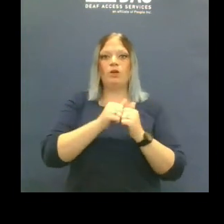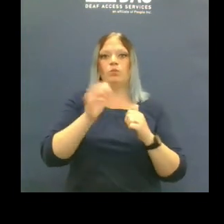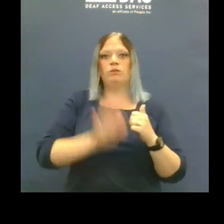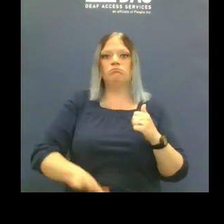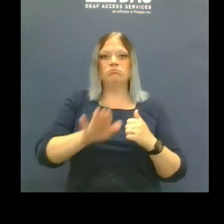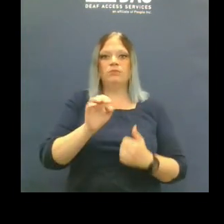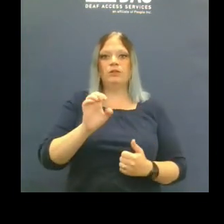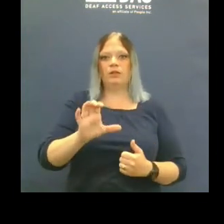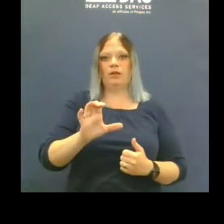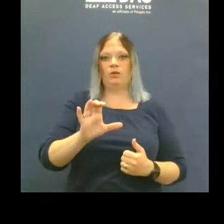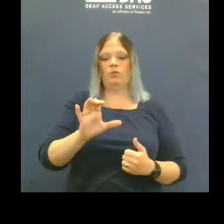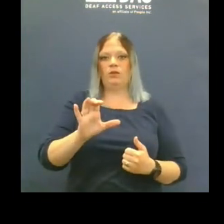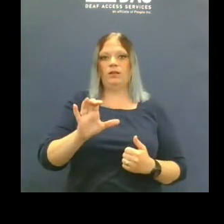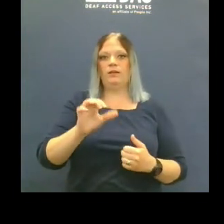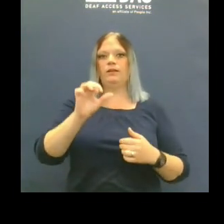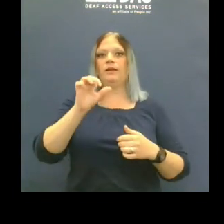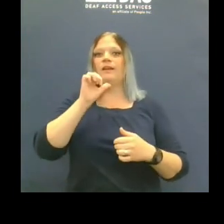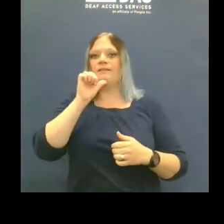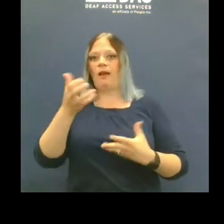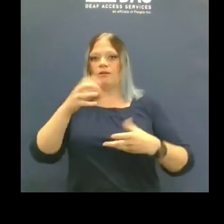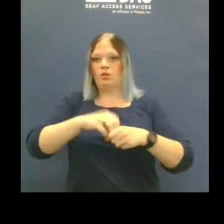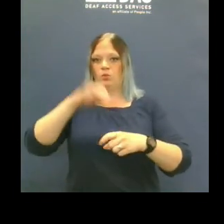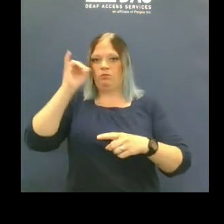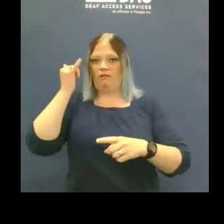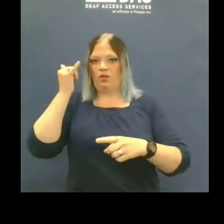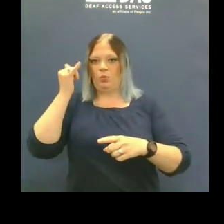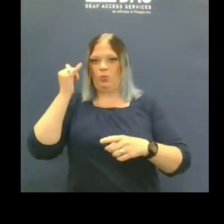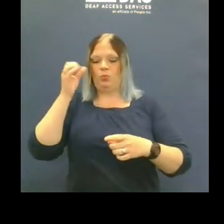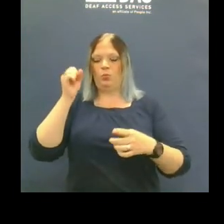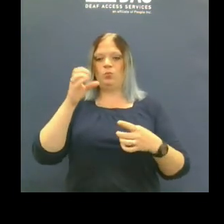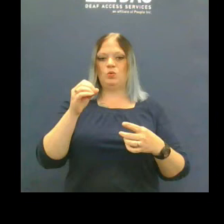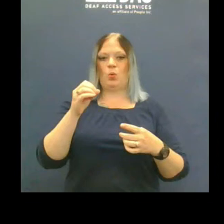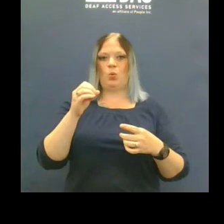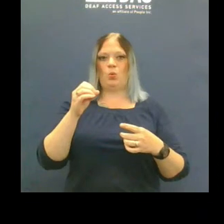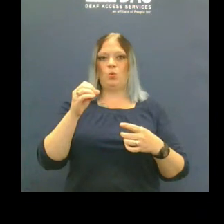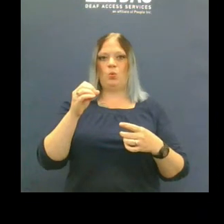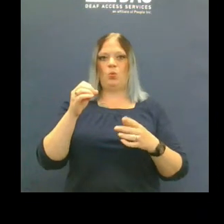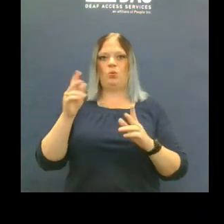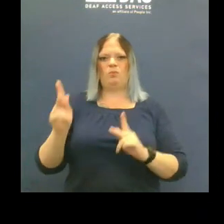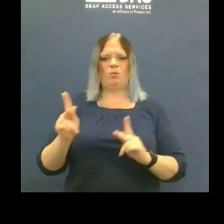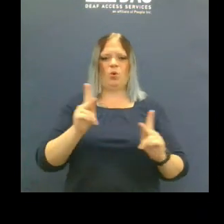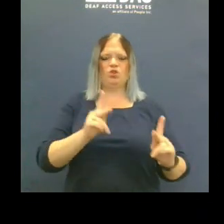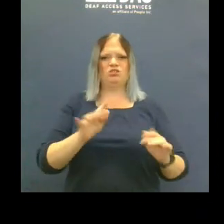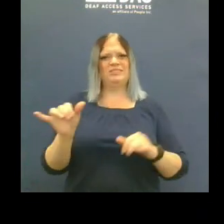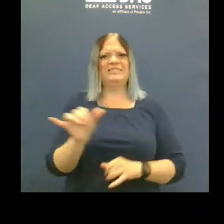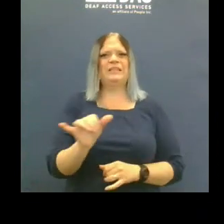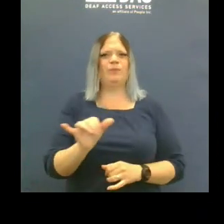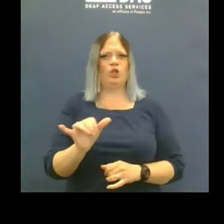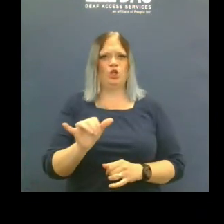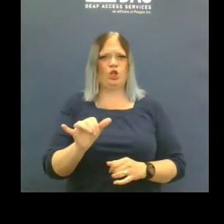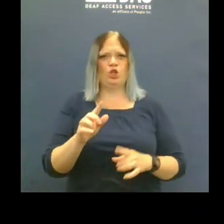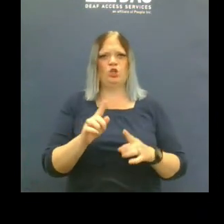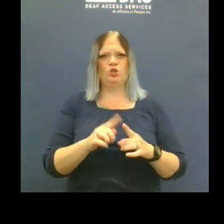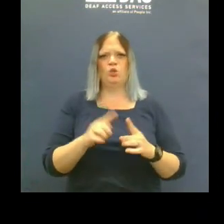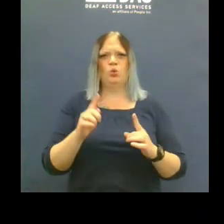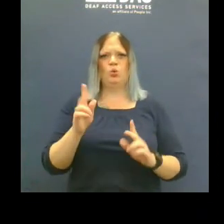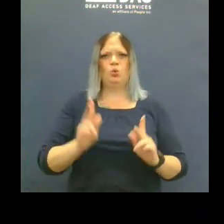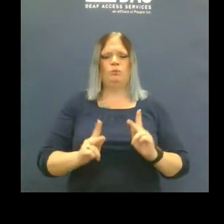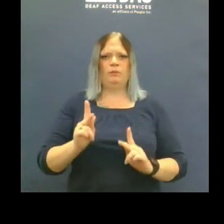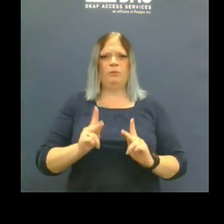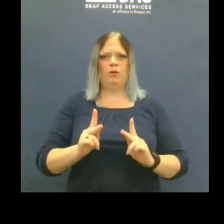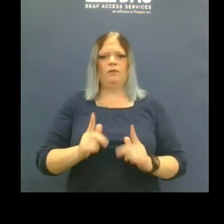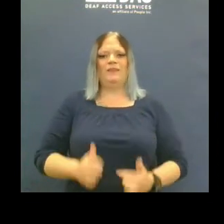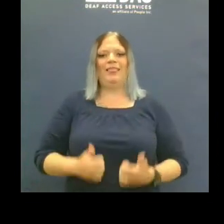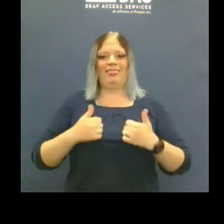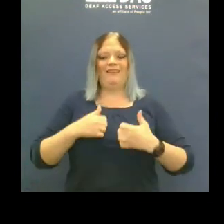Erie County excluding Buffalo. And so you can see that those proportions are very similar to the proportion of people who